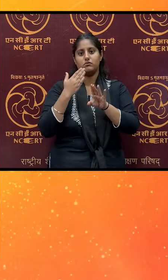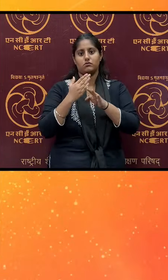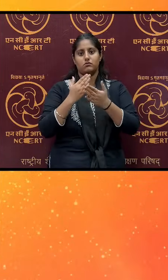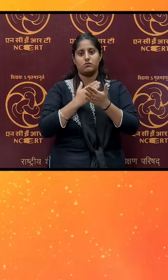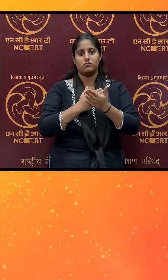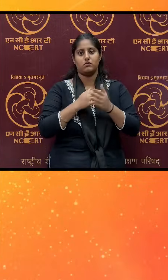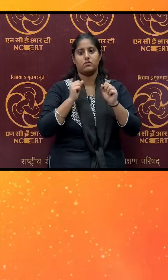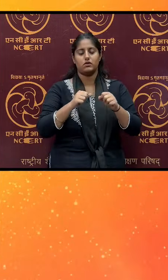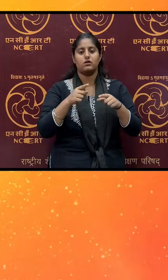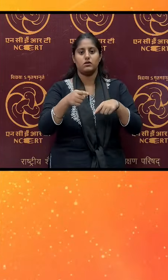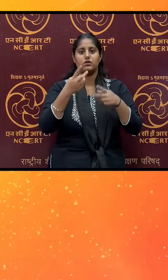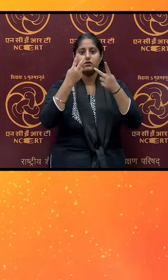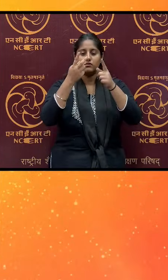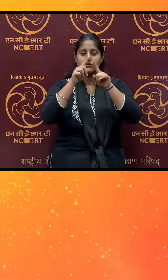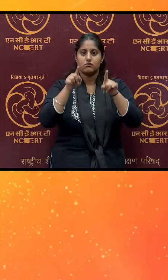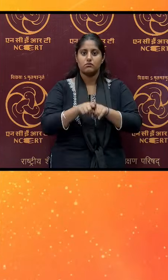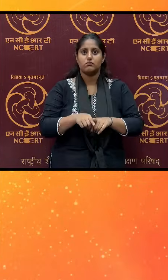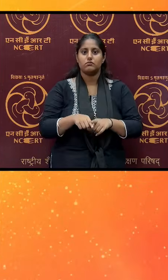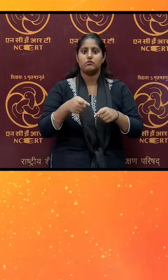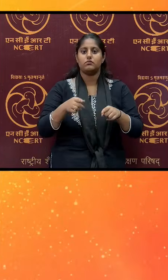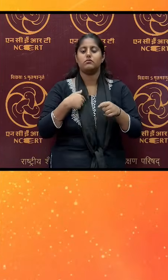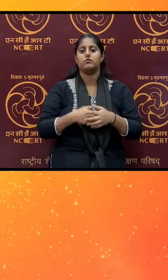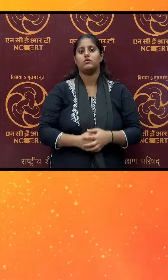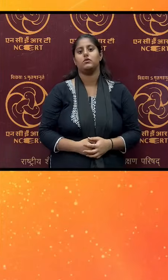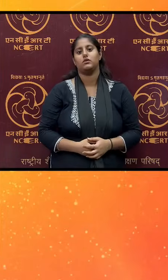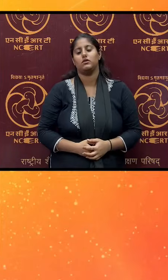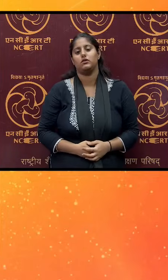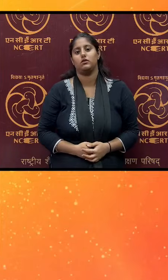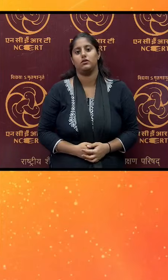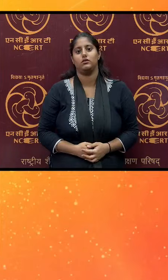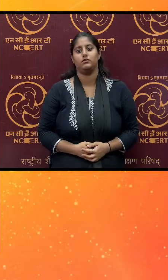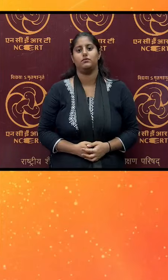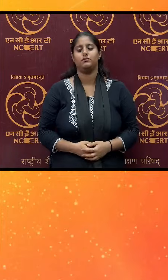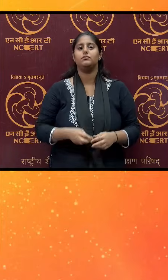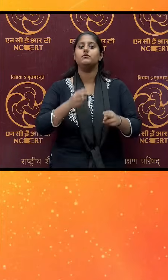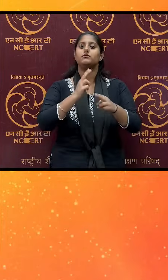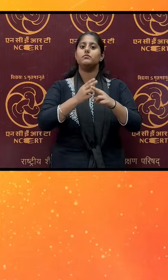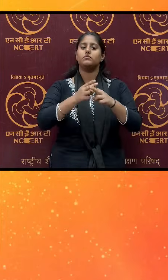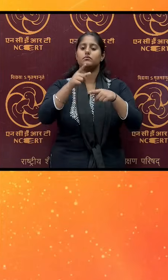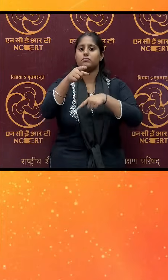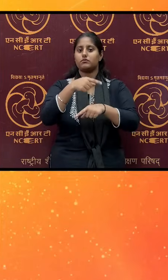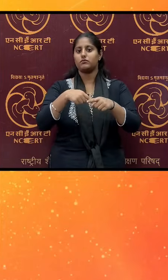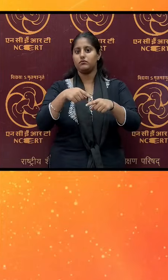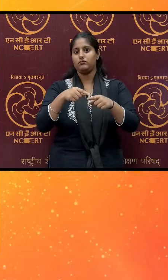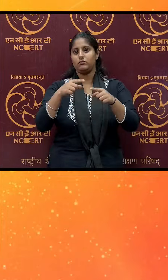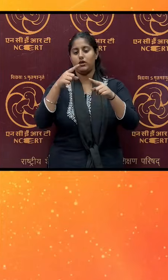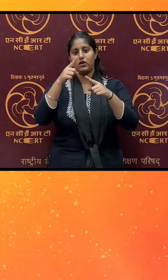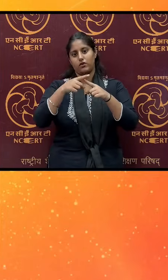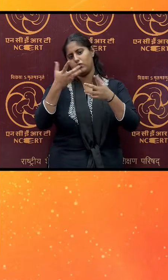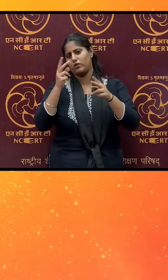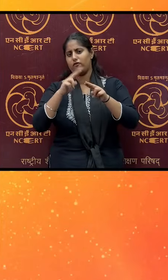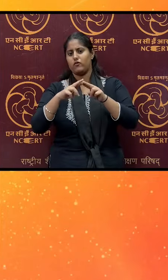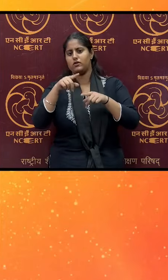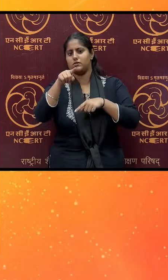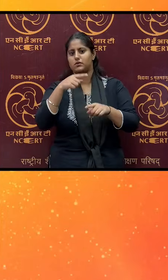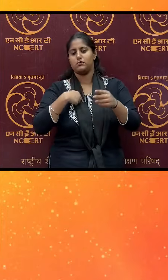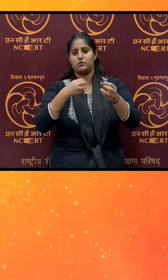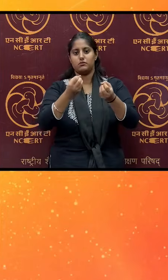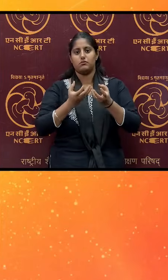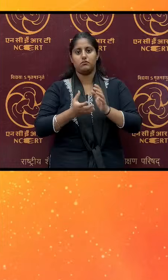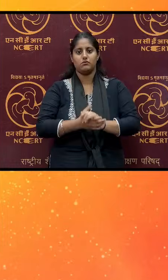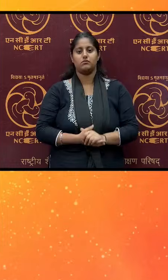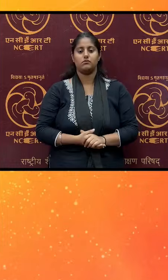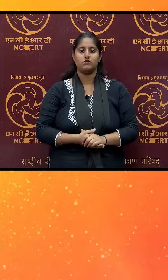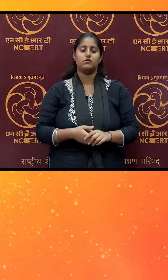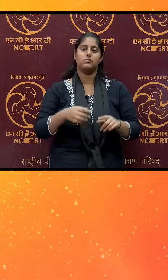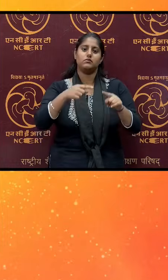screen. Yes, it is here. So we just have to state whether the following statements are true or false, and we need to justify our